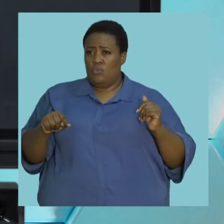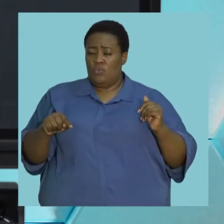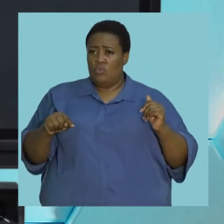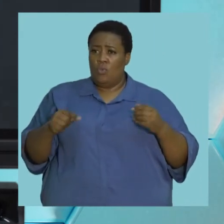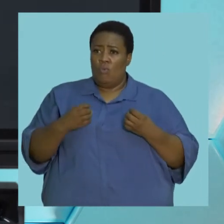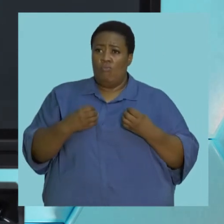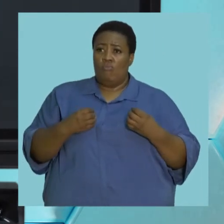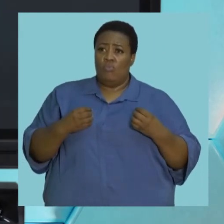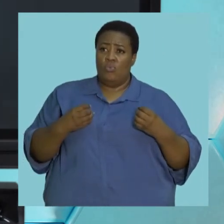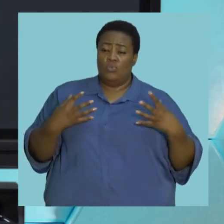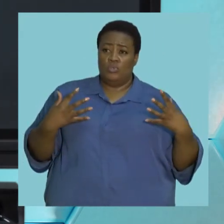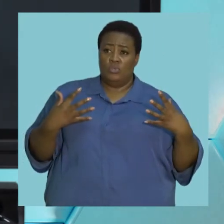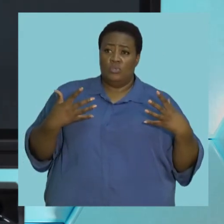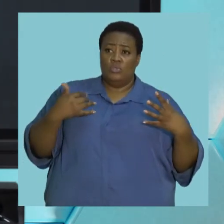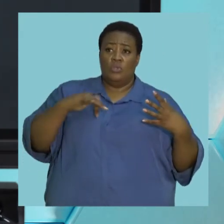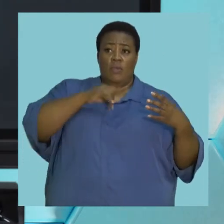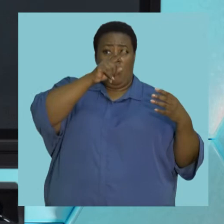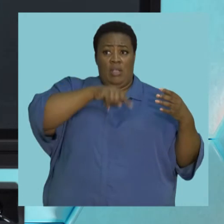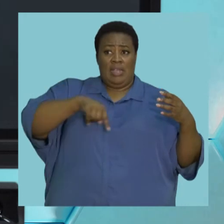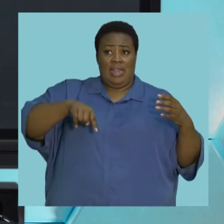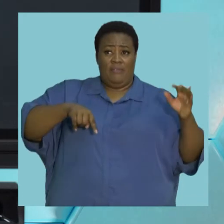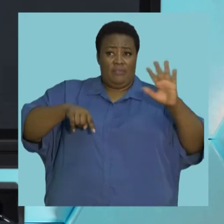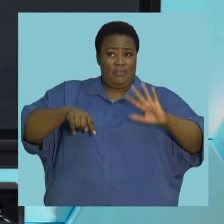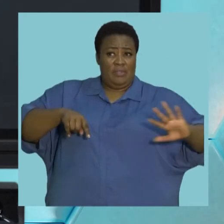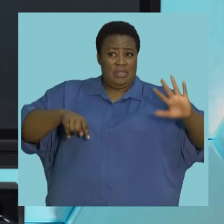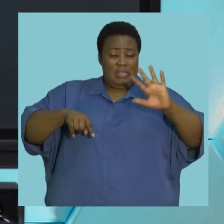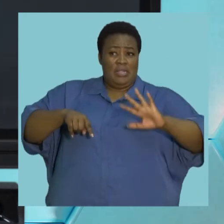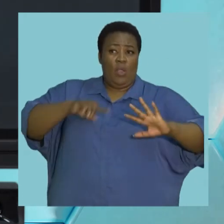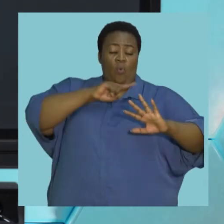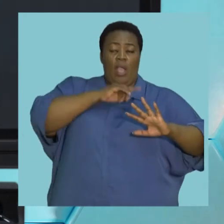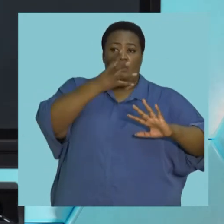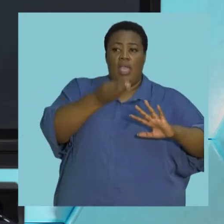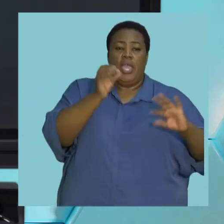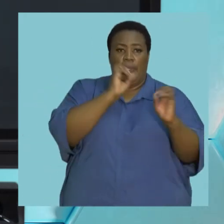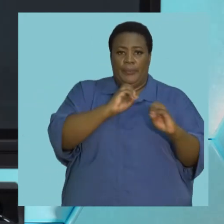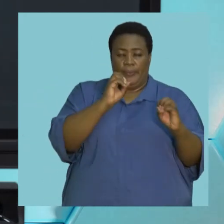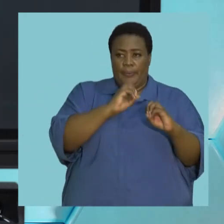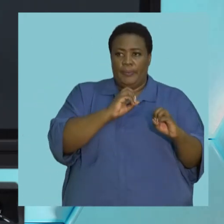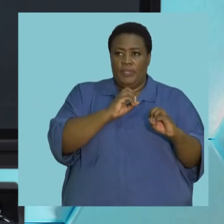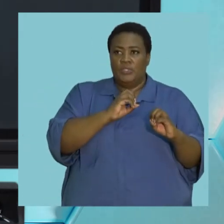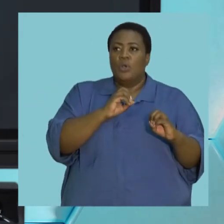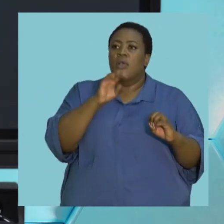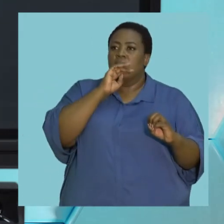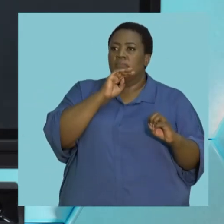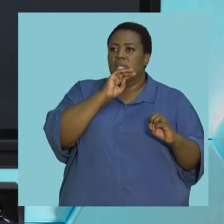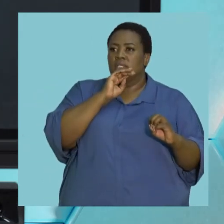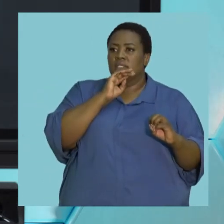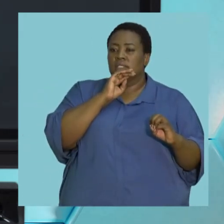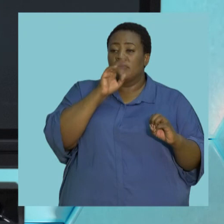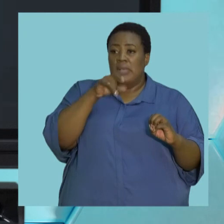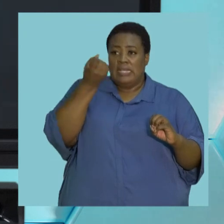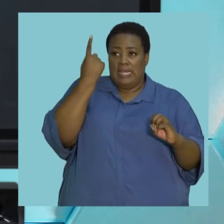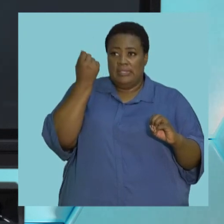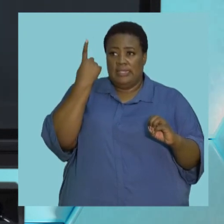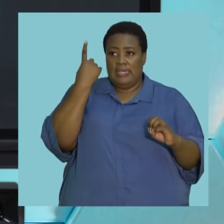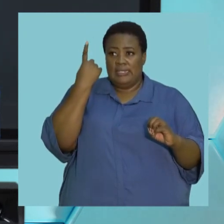that we would have most of our graph being kind of blank because we don't have a value for it. So we would need